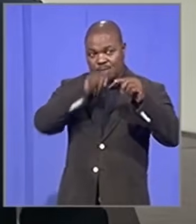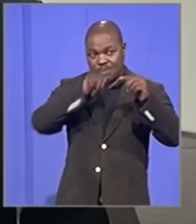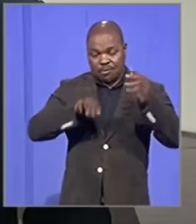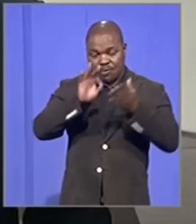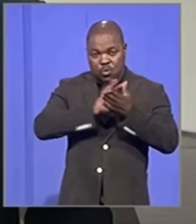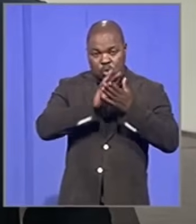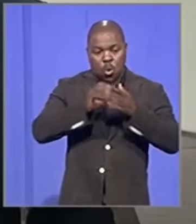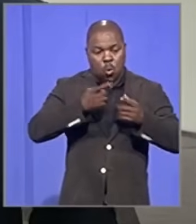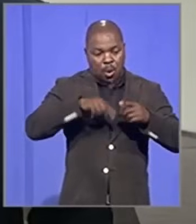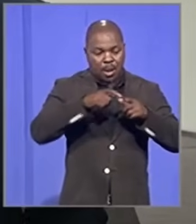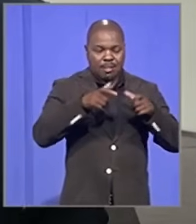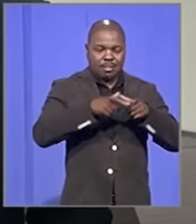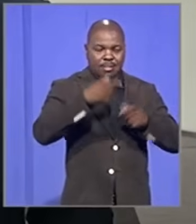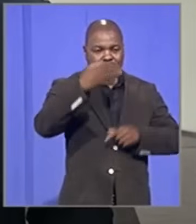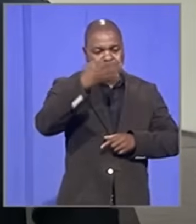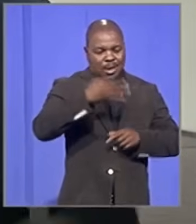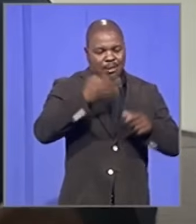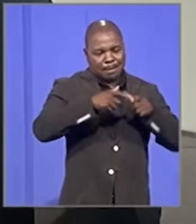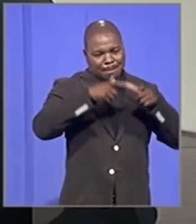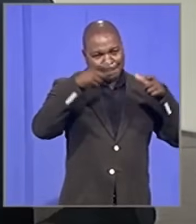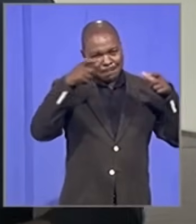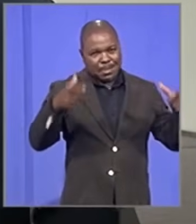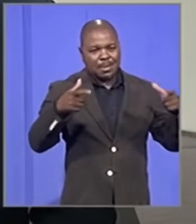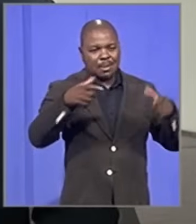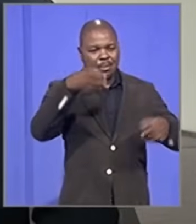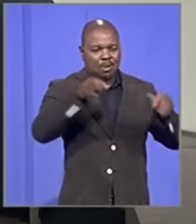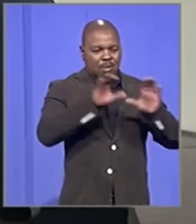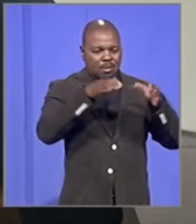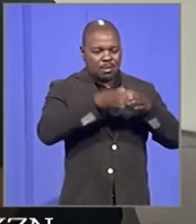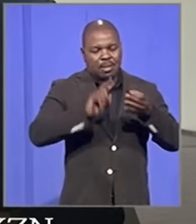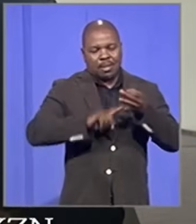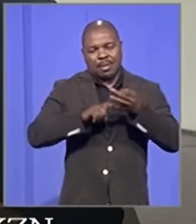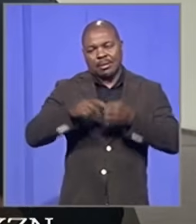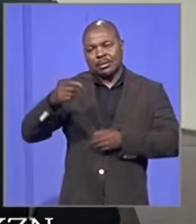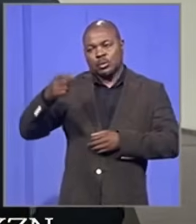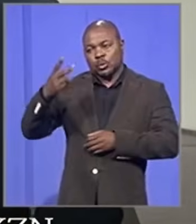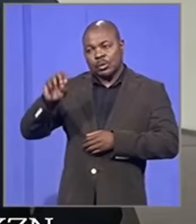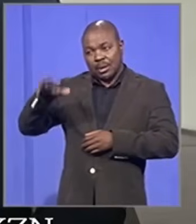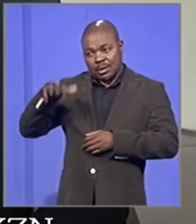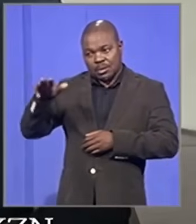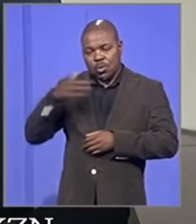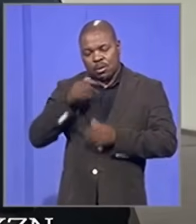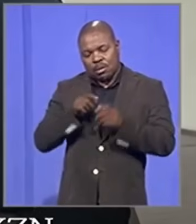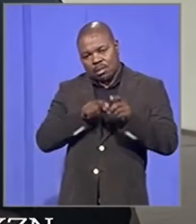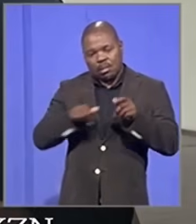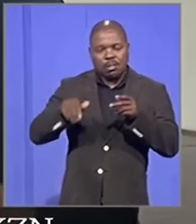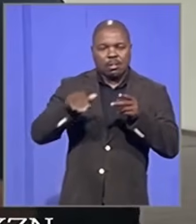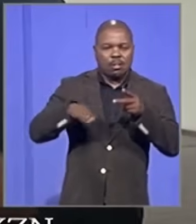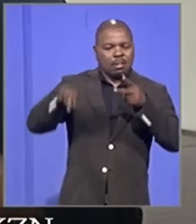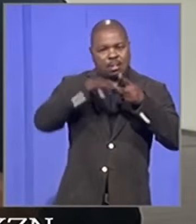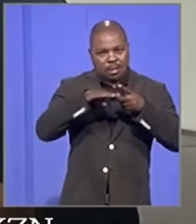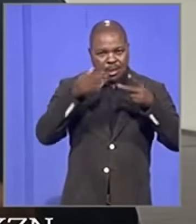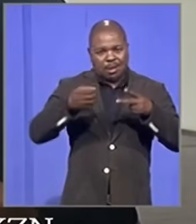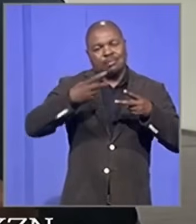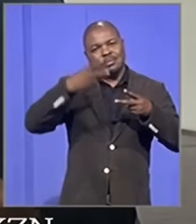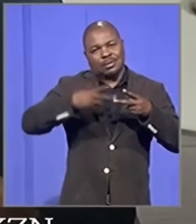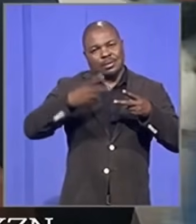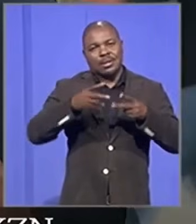third largest political party in the province, and then after the 2019 we became the second largest, meaning that we were just